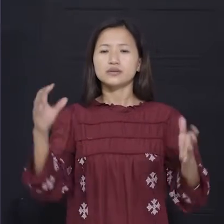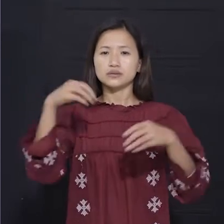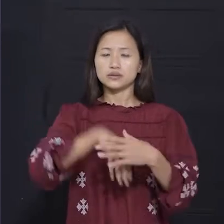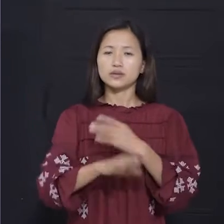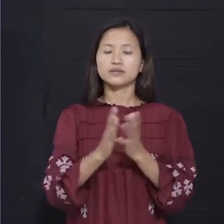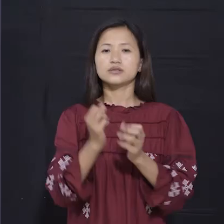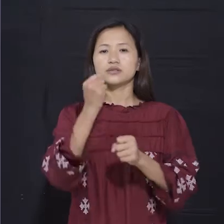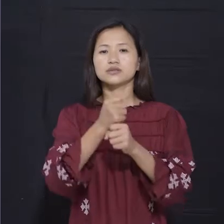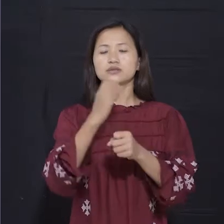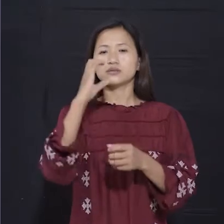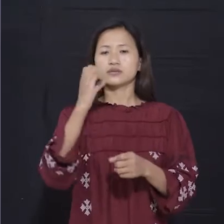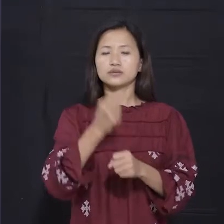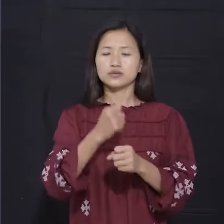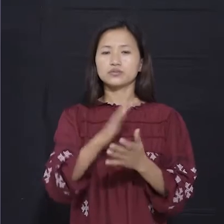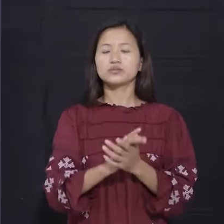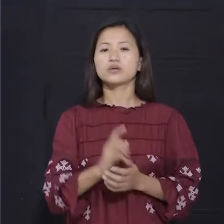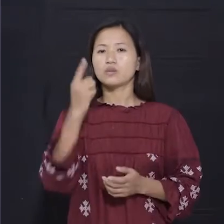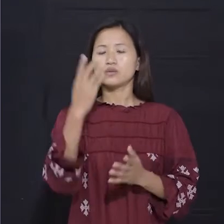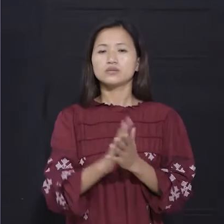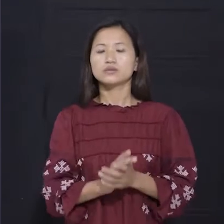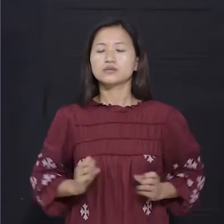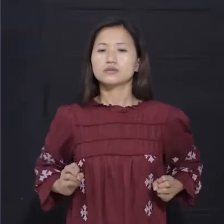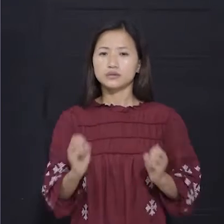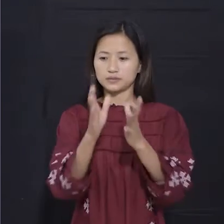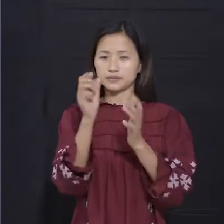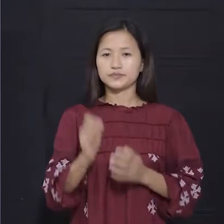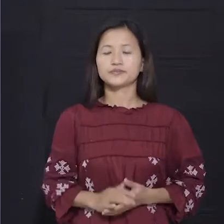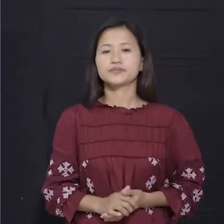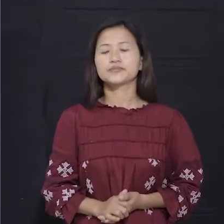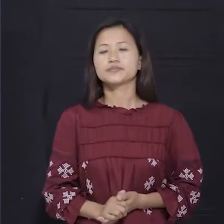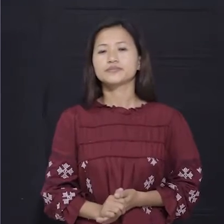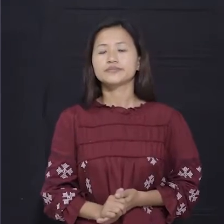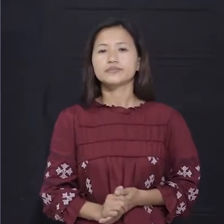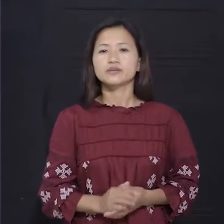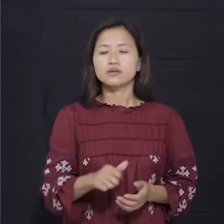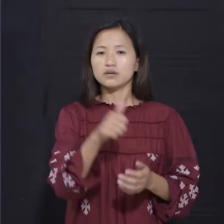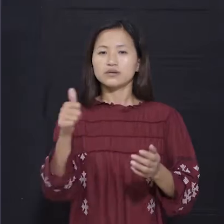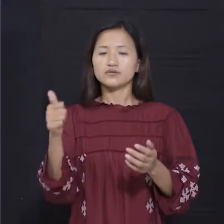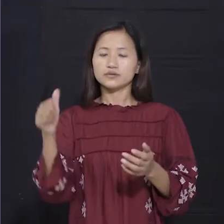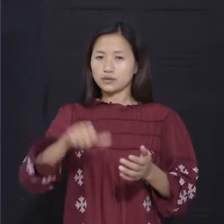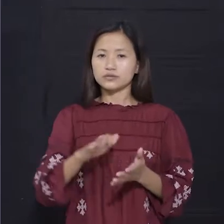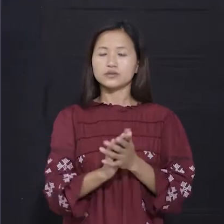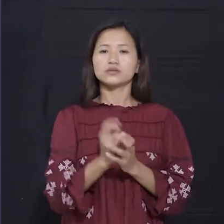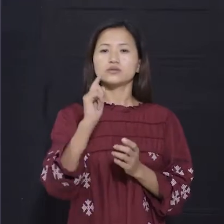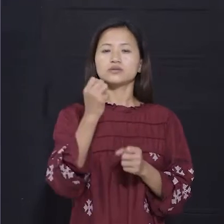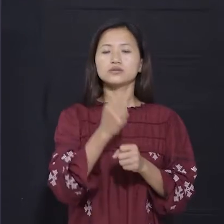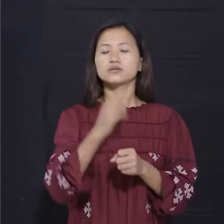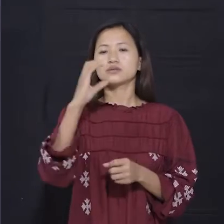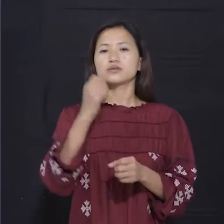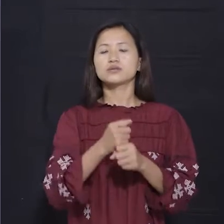I, and that is how he expanded his territory. Alright, so after Chandragupta I, his